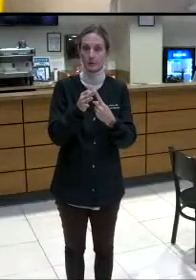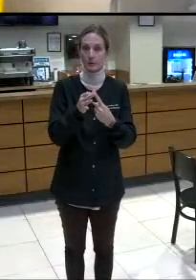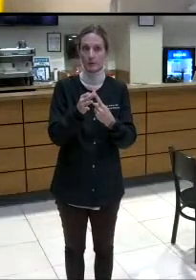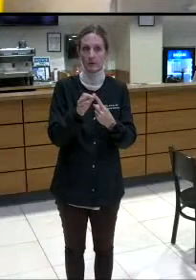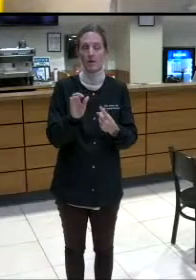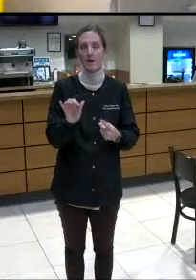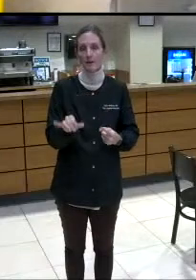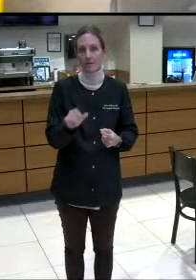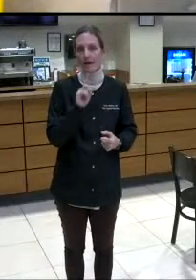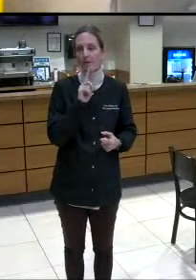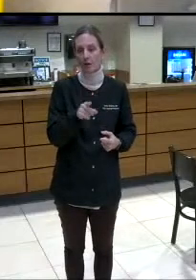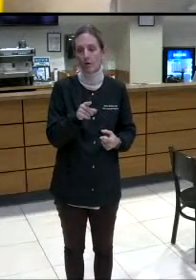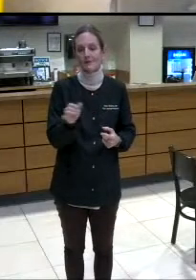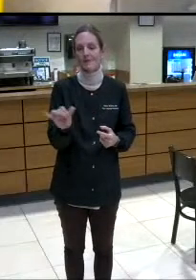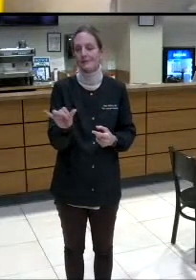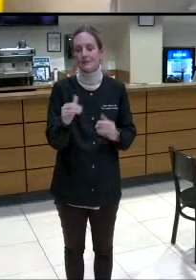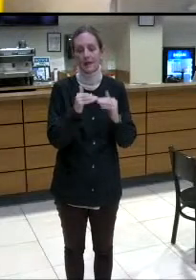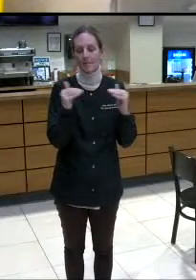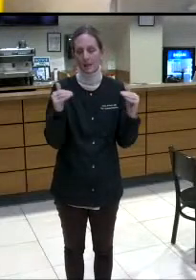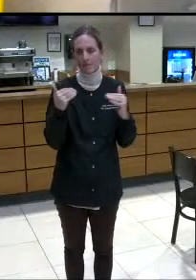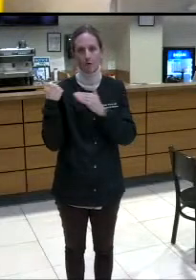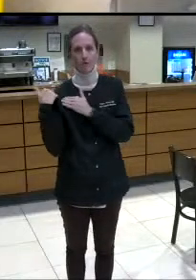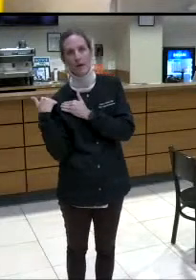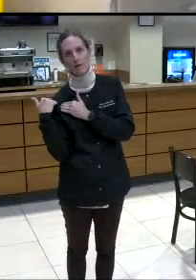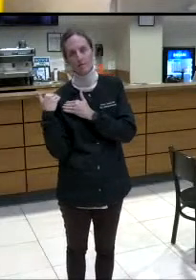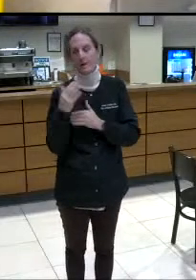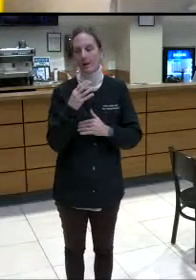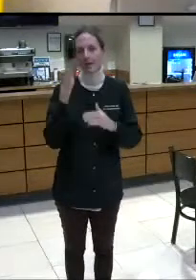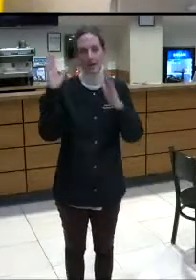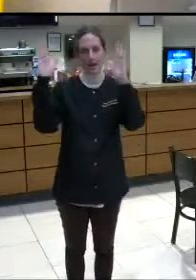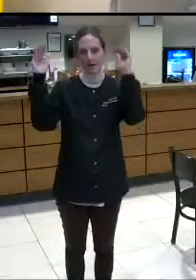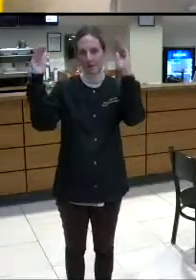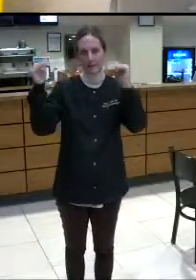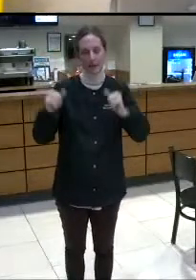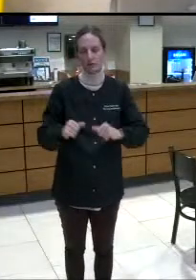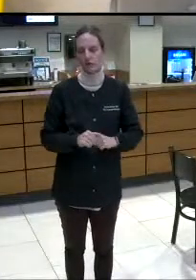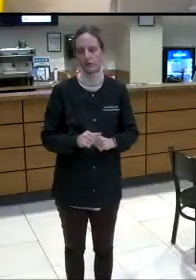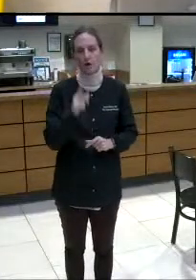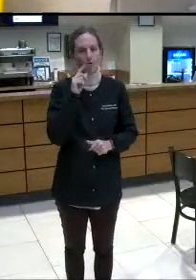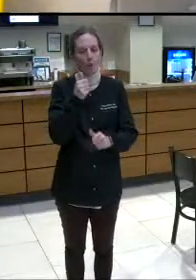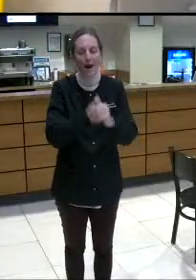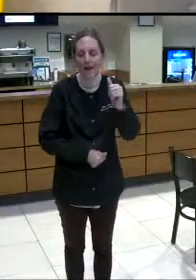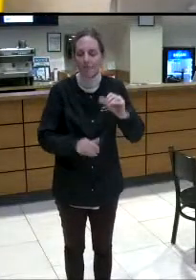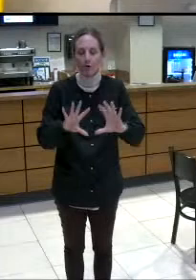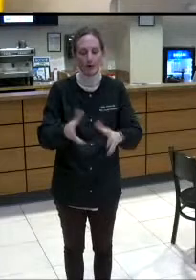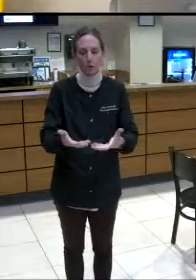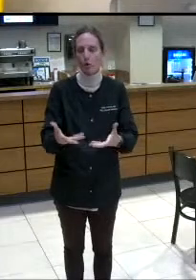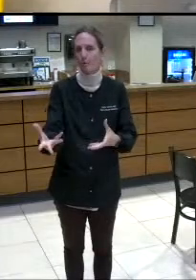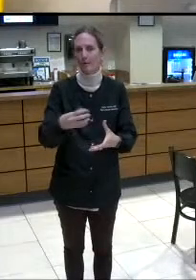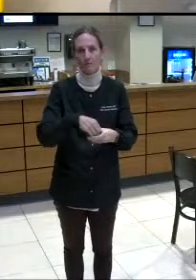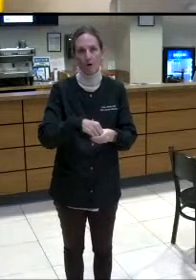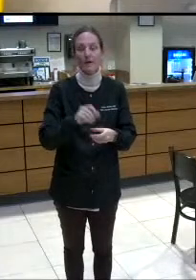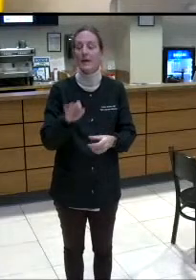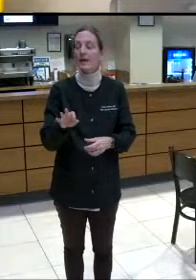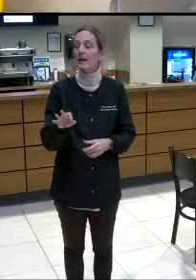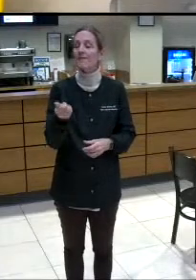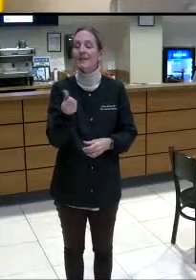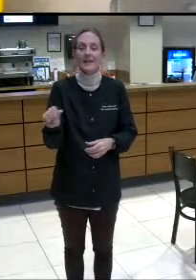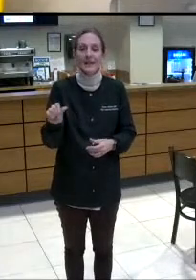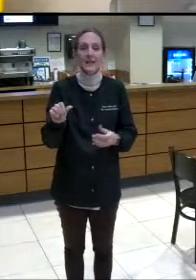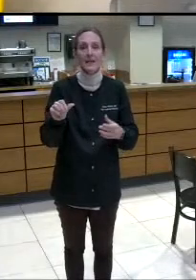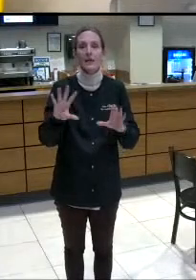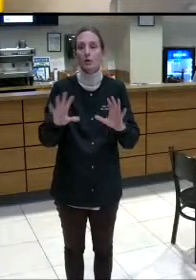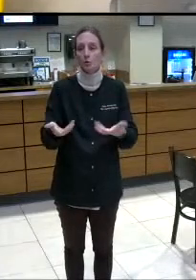there's needed to be the same level of accountability and expectations that were held for every group that had applied for that through that